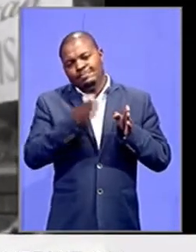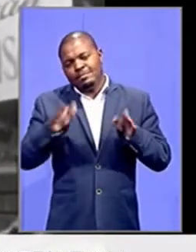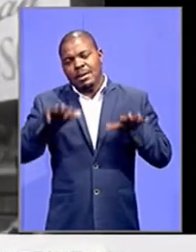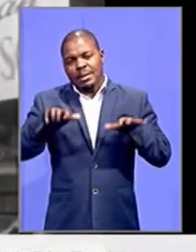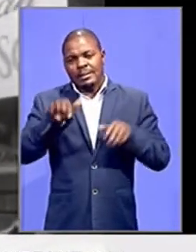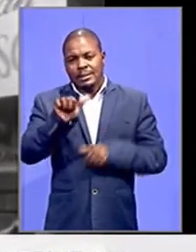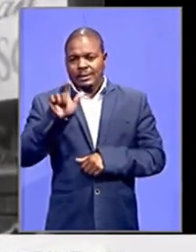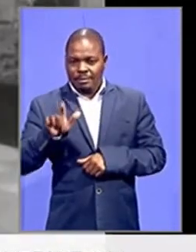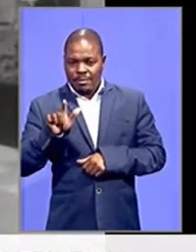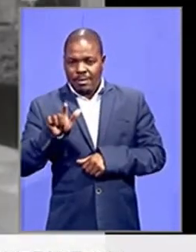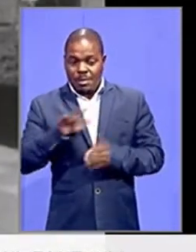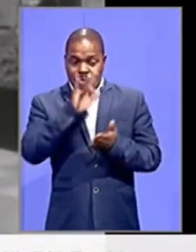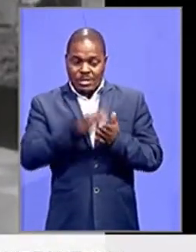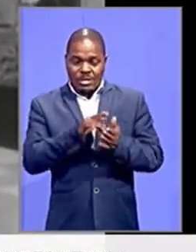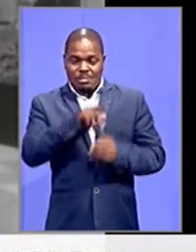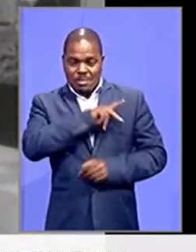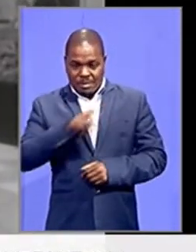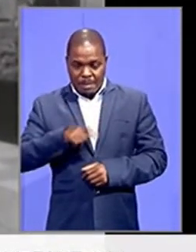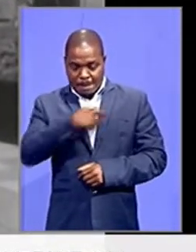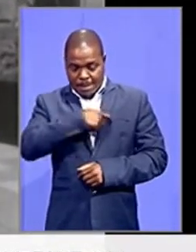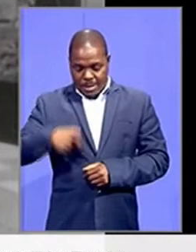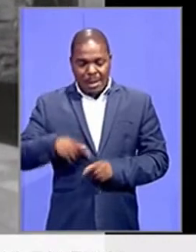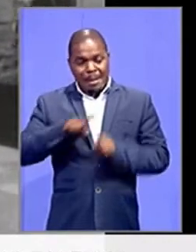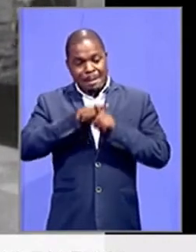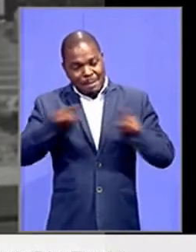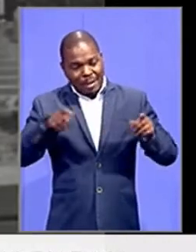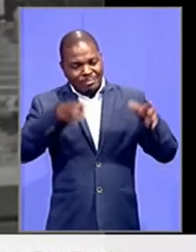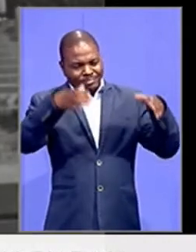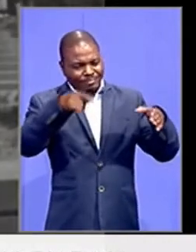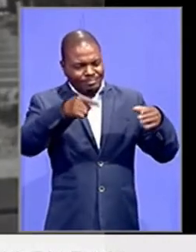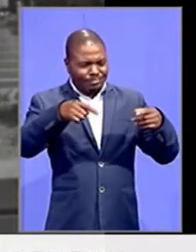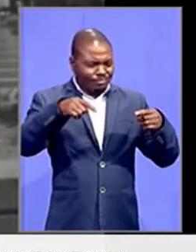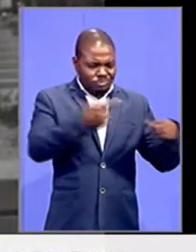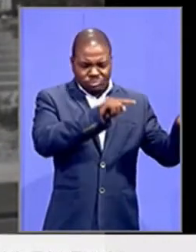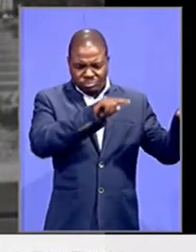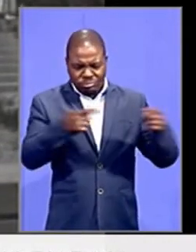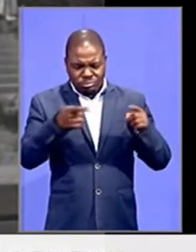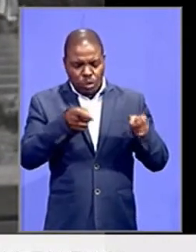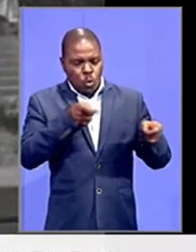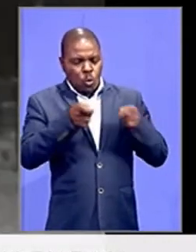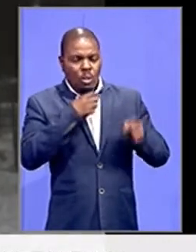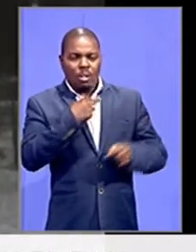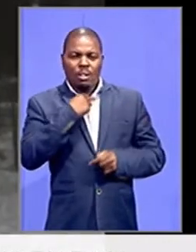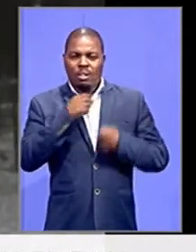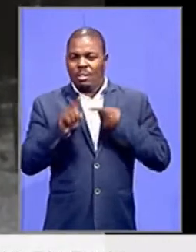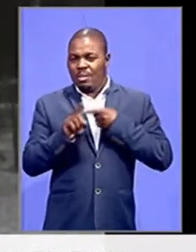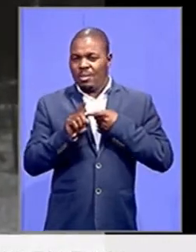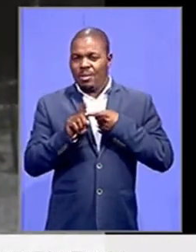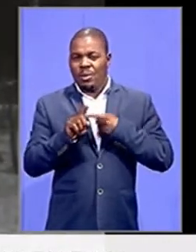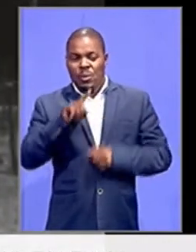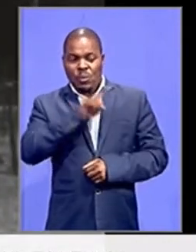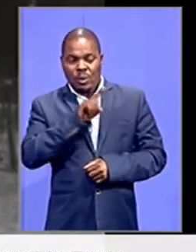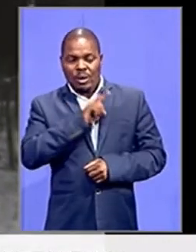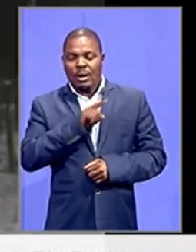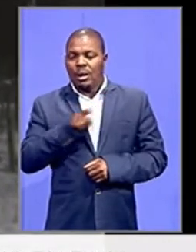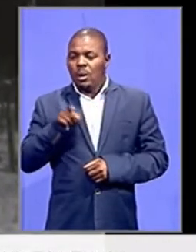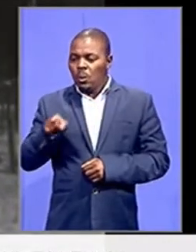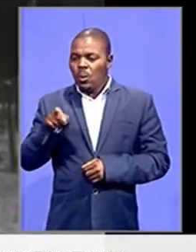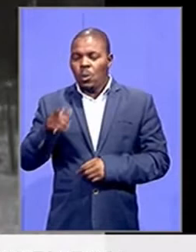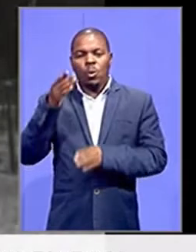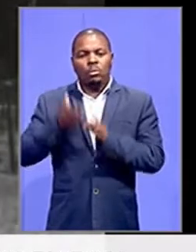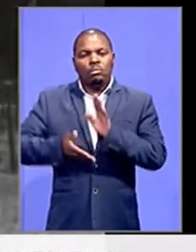le fa go le jalo o ne a retelelwa ke go laola mekgaphe le metsamao ya baeteledipele bangwe ba ANC ka ntlha fa metsamao ya gagwe e ne